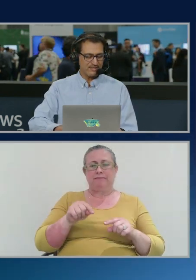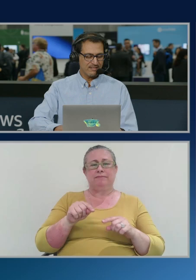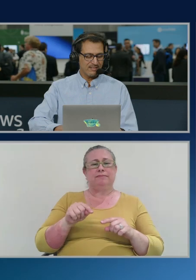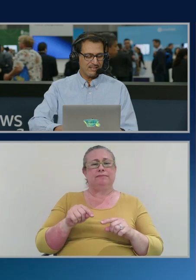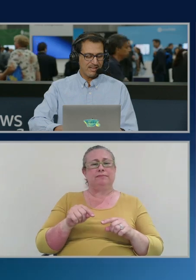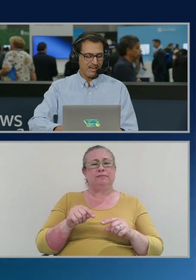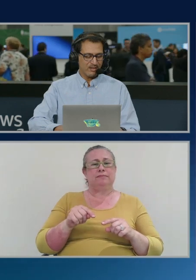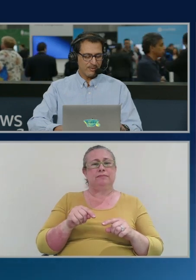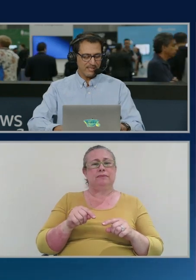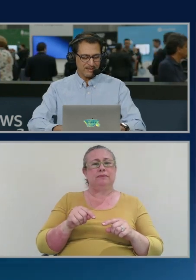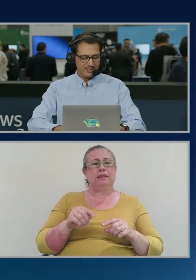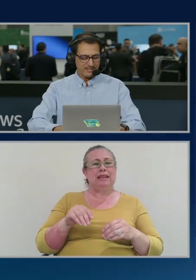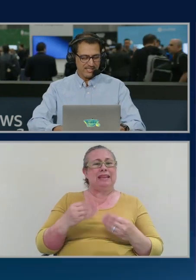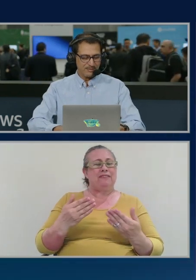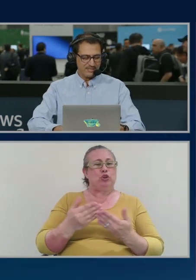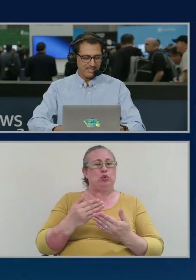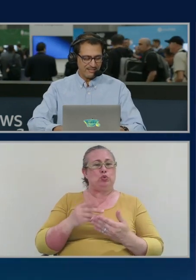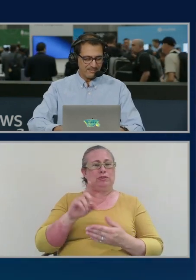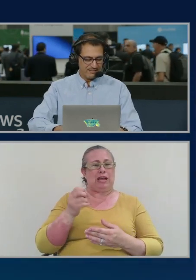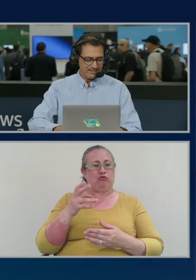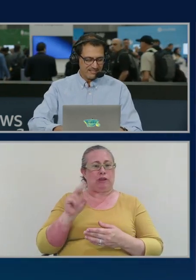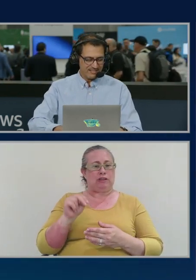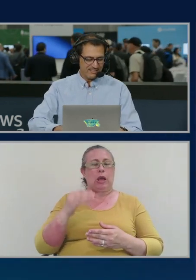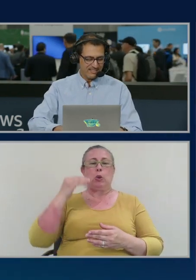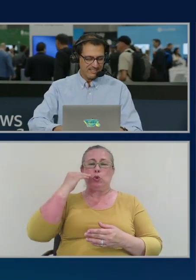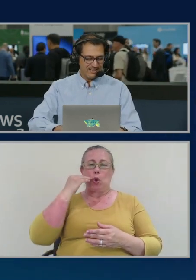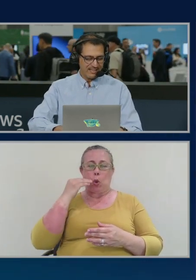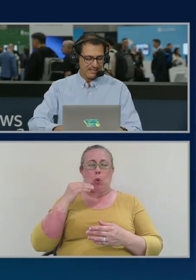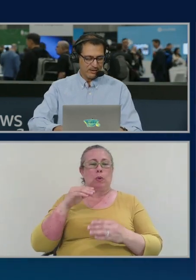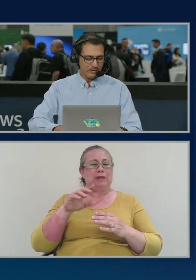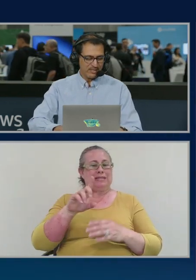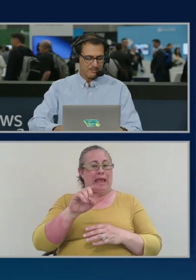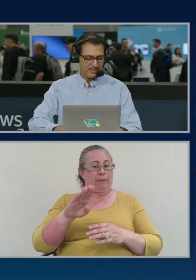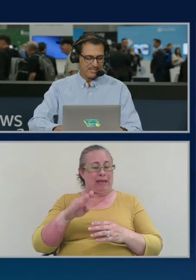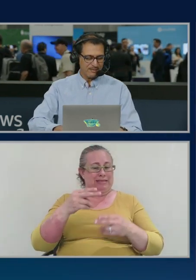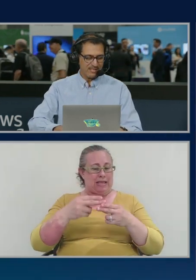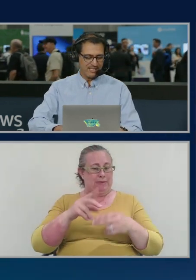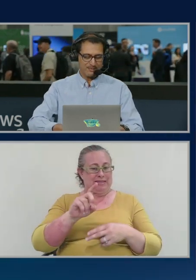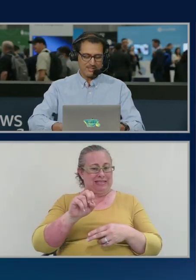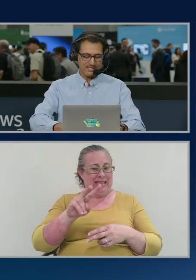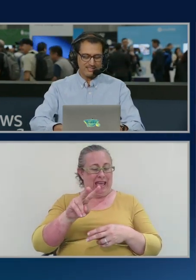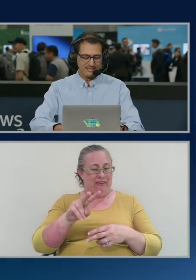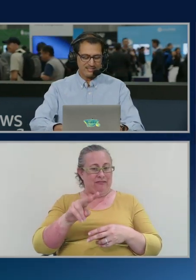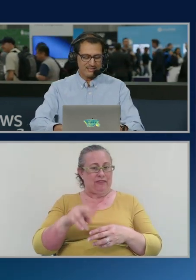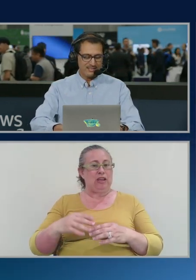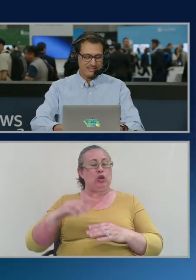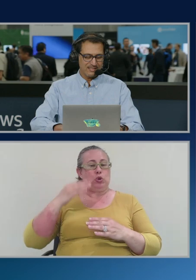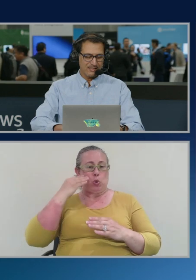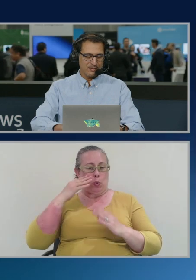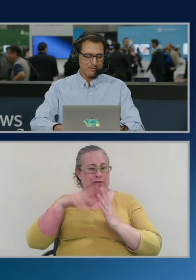Redshift. I know my database name is dev. I know that my table name is